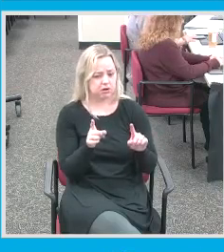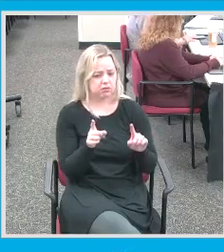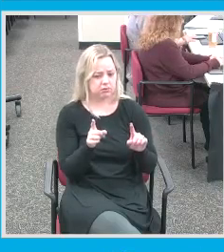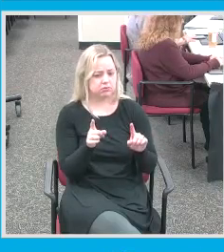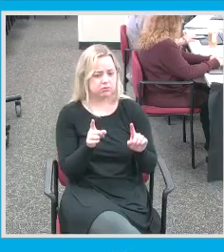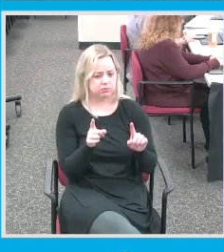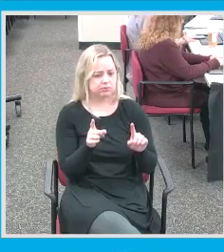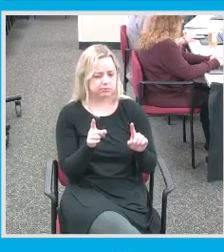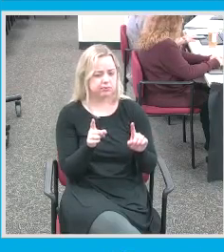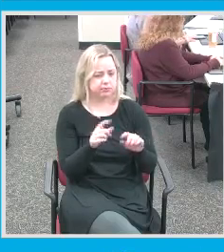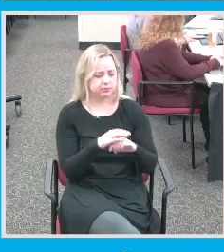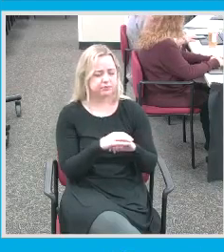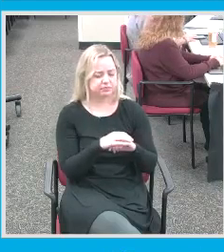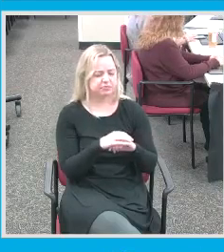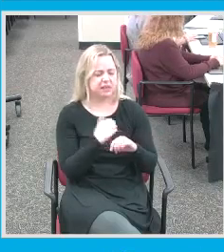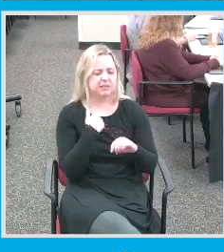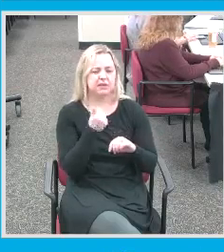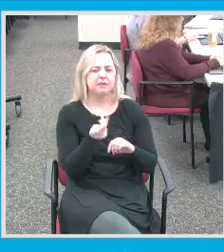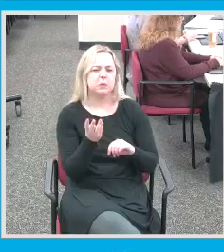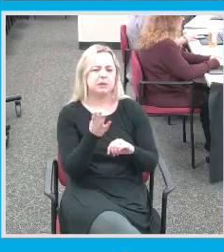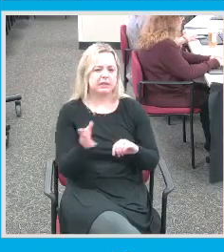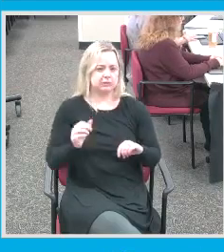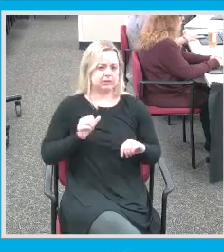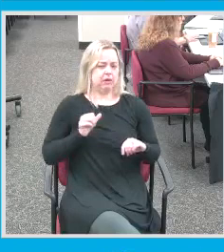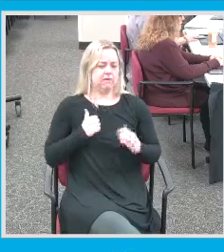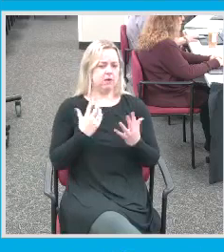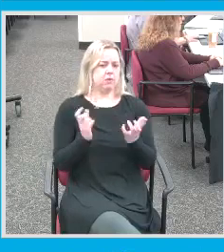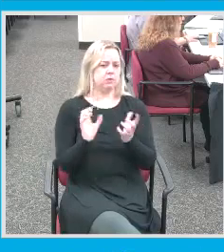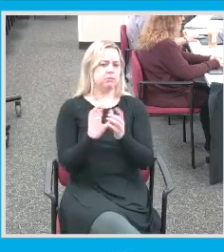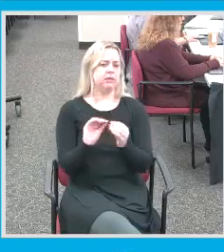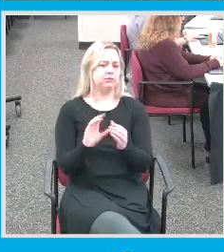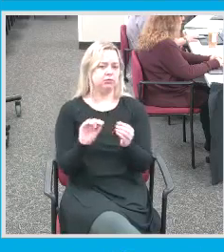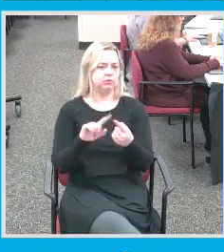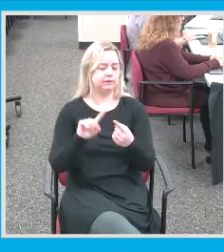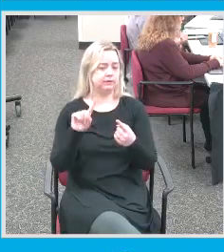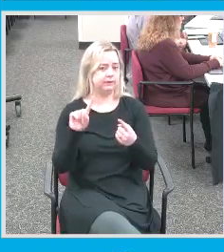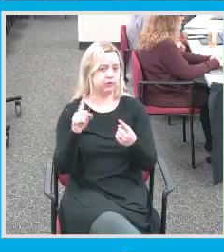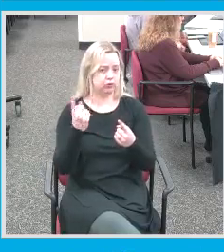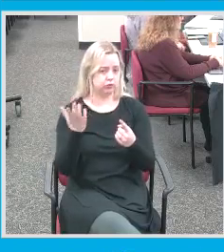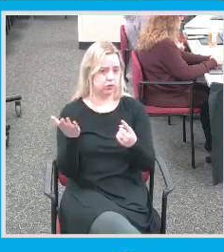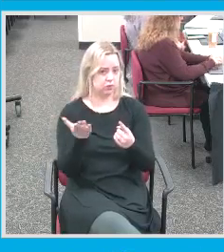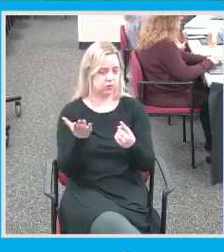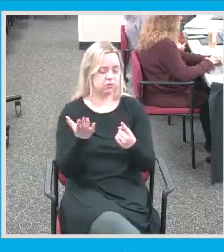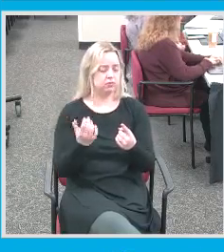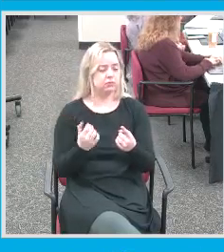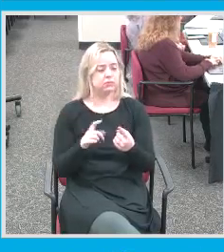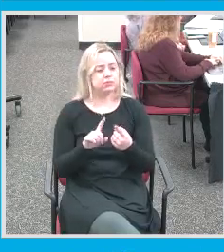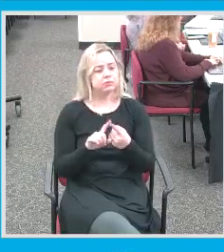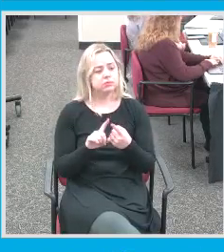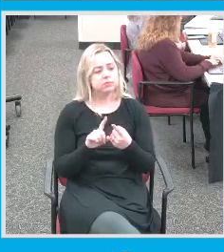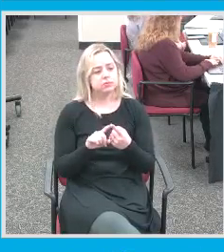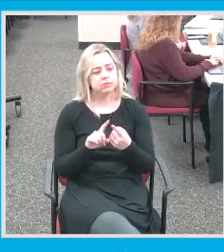Gonzalez. I've got a couple things to mention myself. The first thing that I would like to mention is that